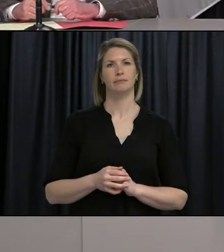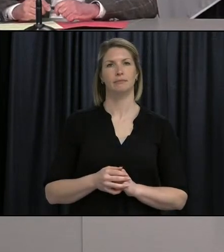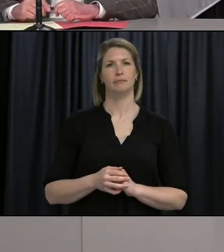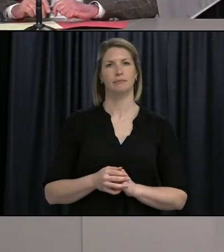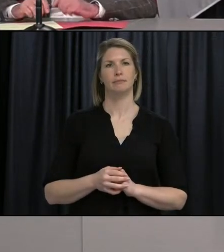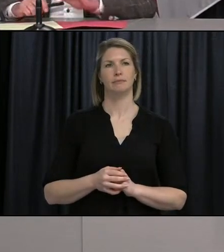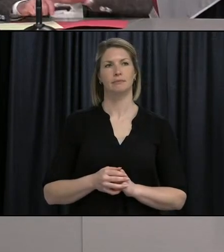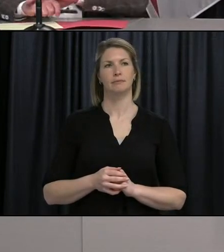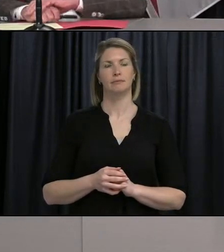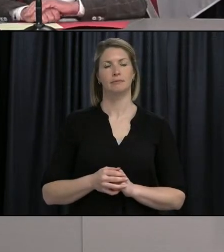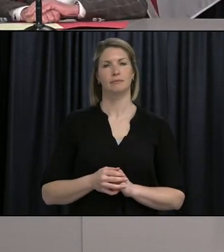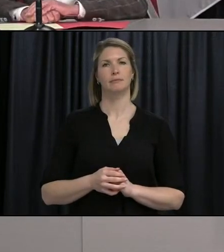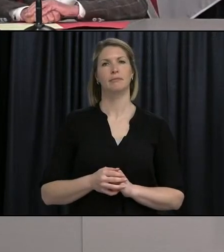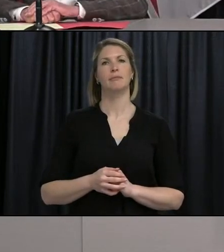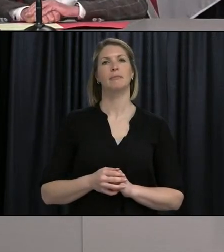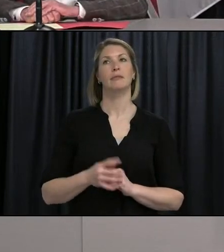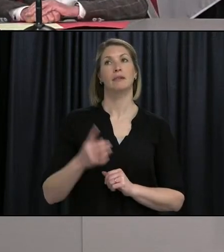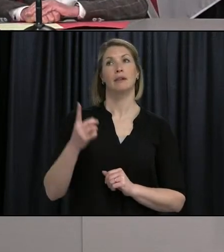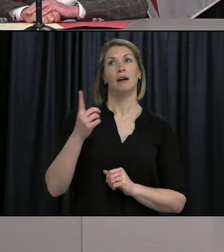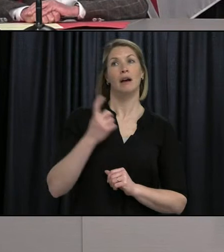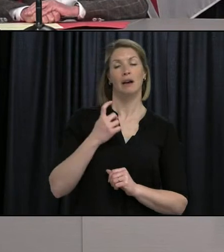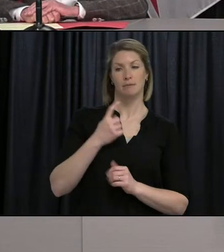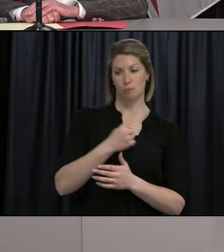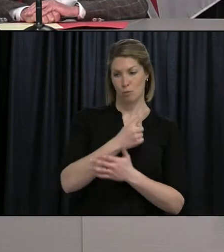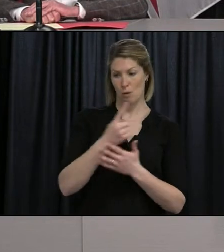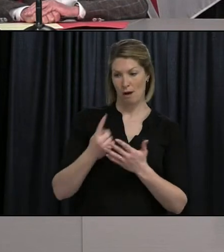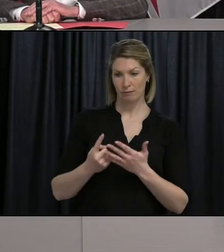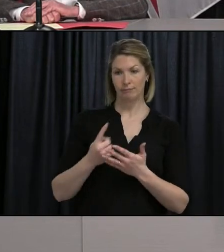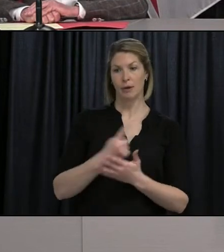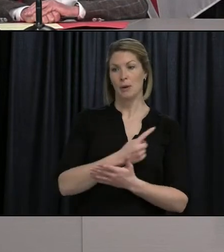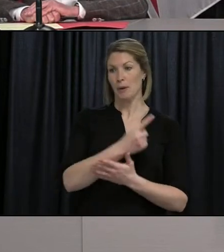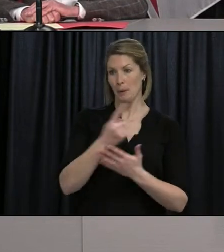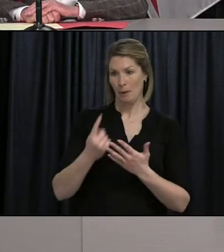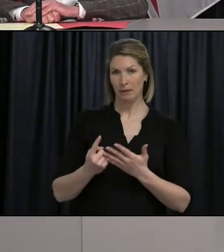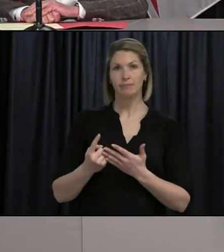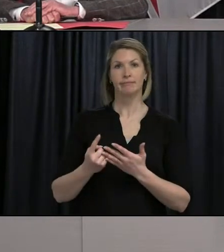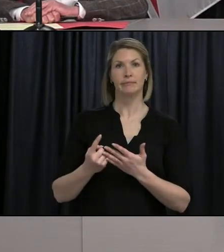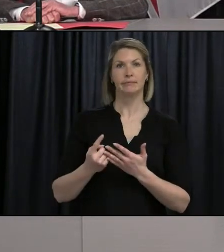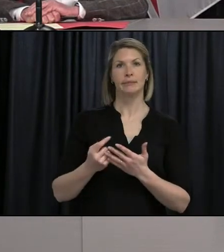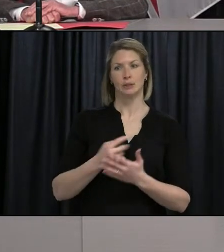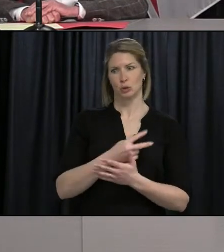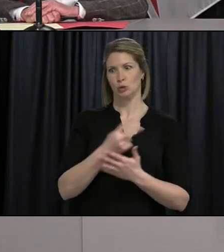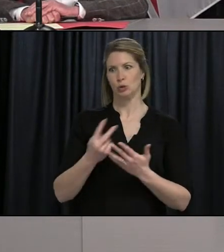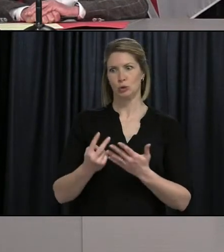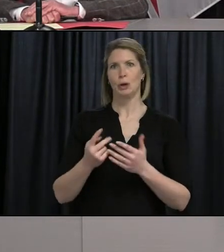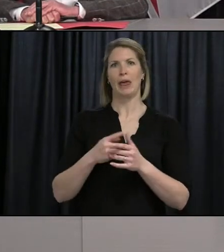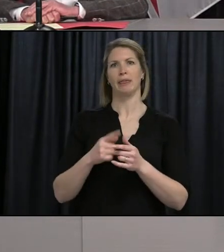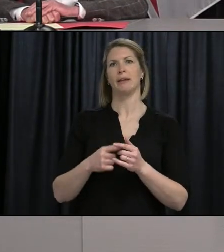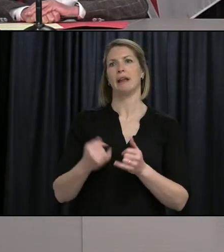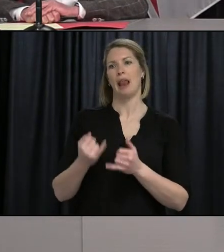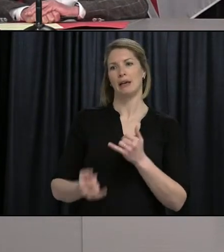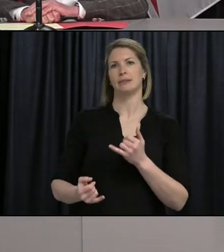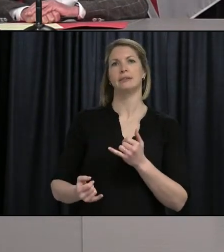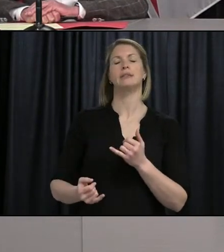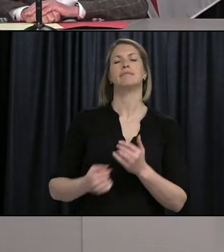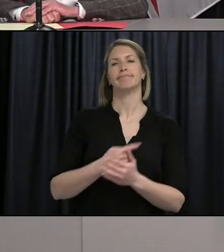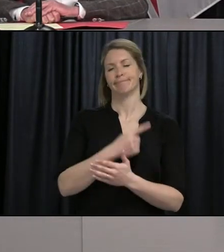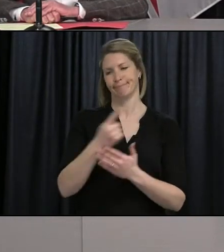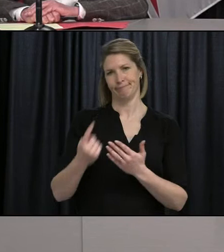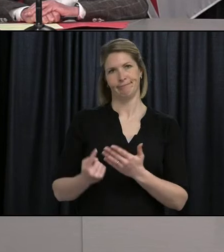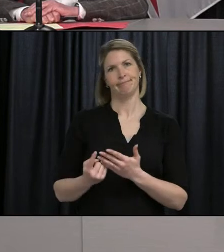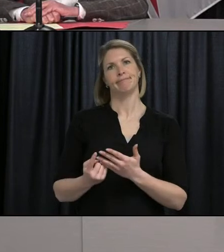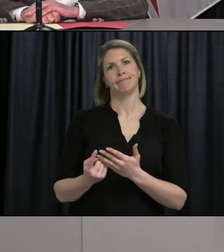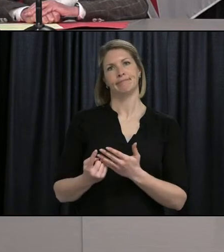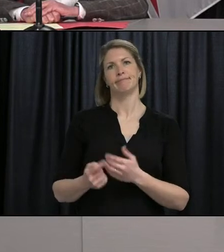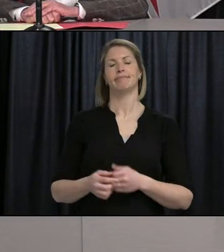reporter the opportunity to ask 1 question and 1 follow-up. Following this, there will be a final round where each reporter will have the opportunity to ask 1